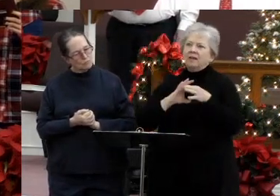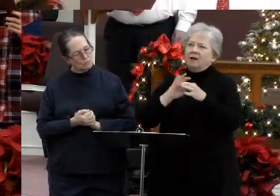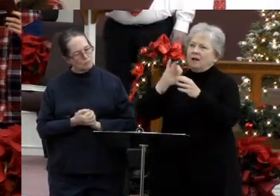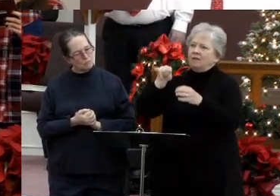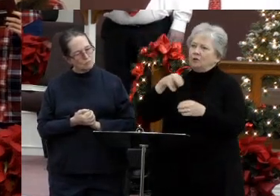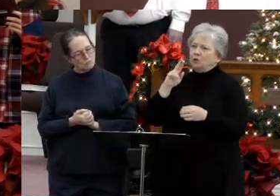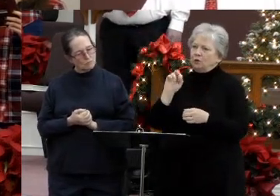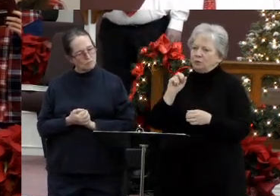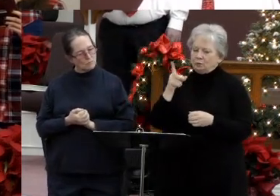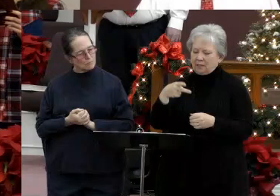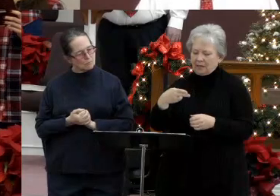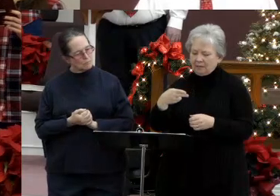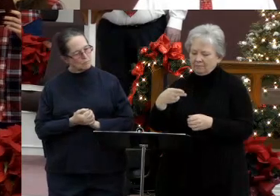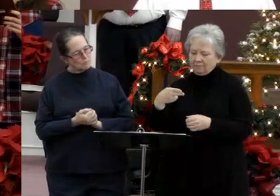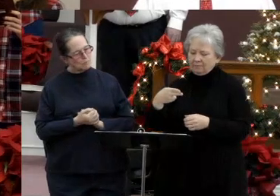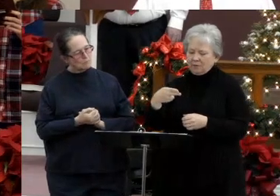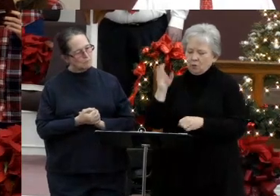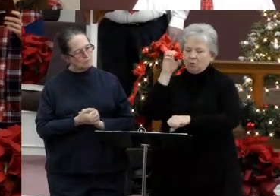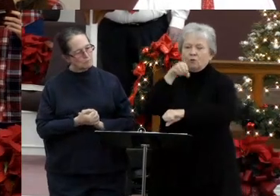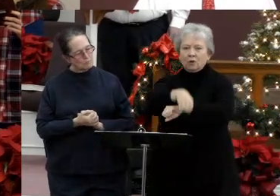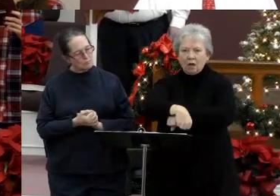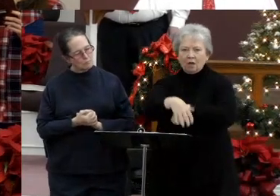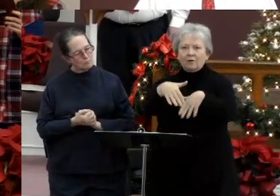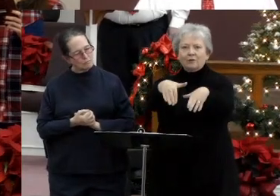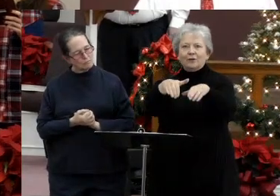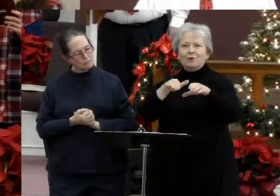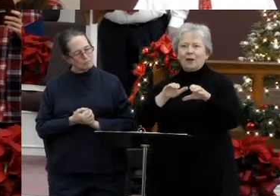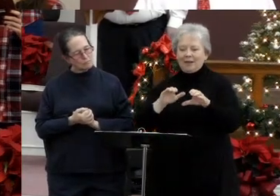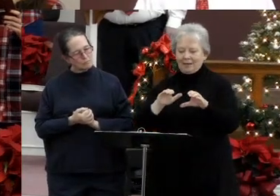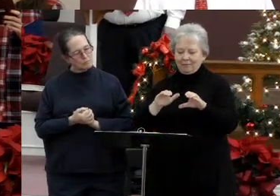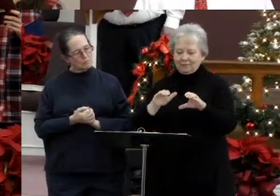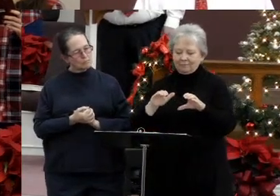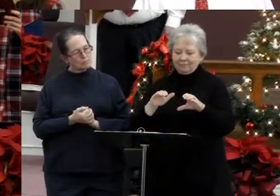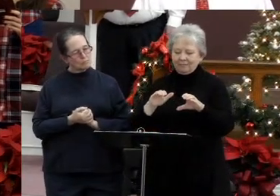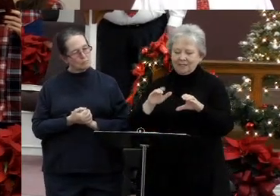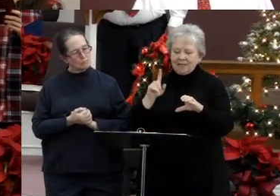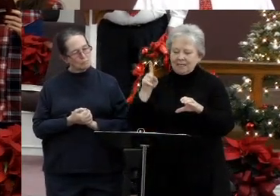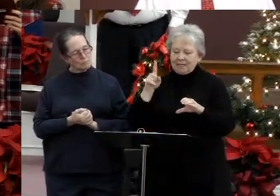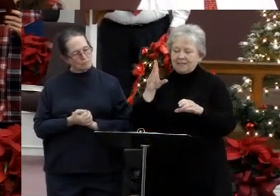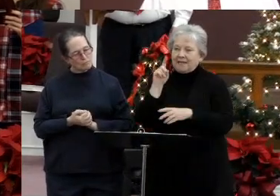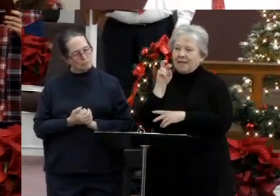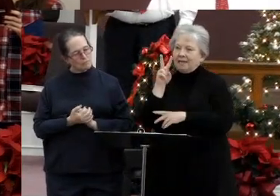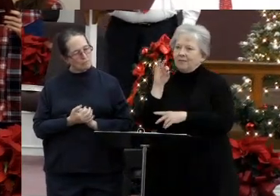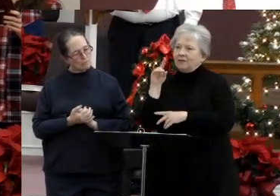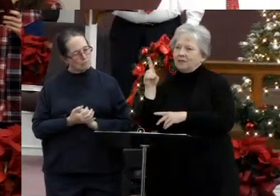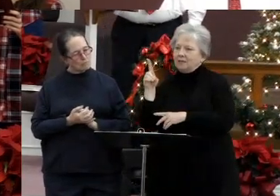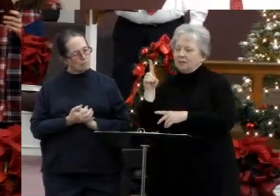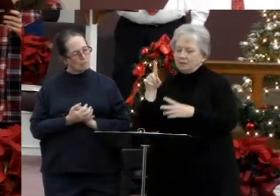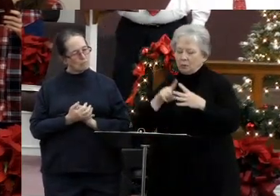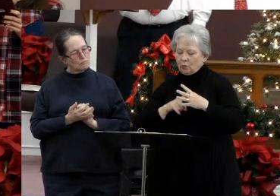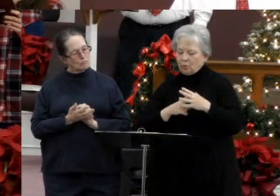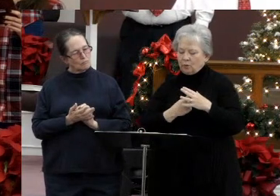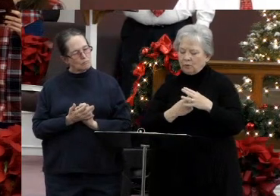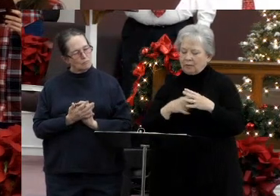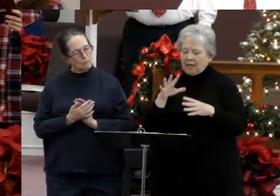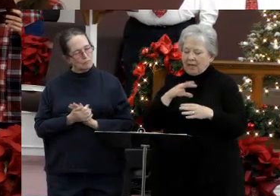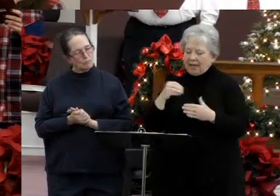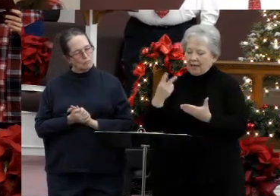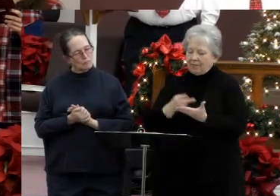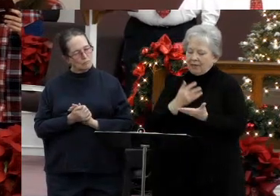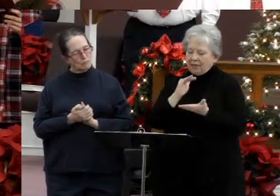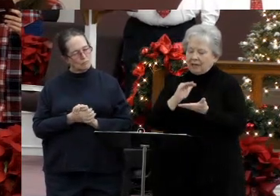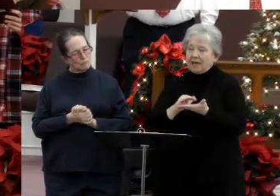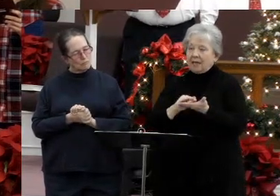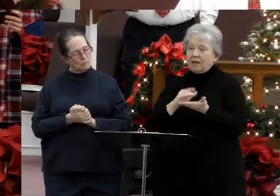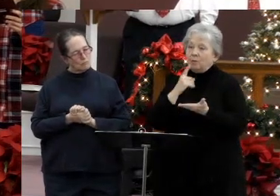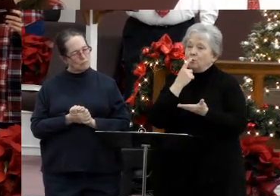Judah, who conquered the grave, he is David's root and the Lamb who died